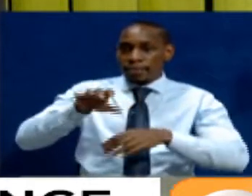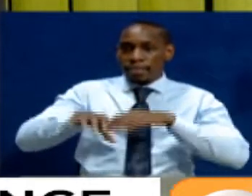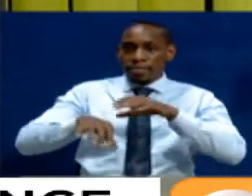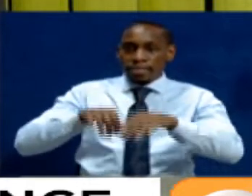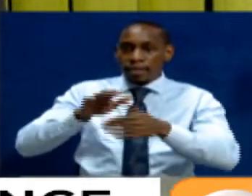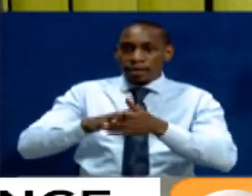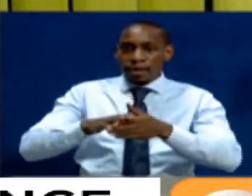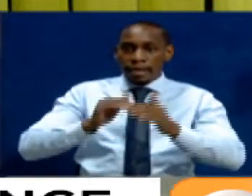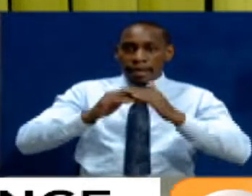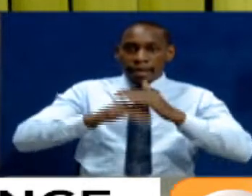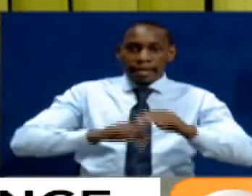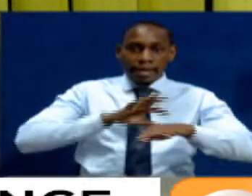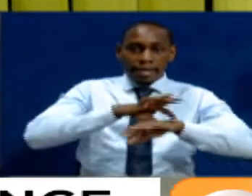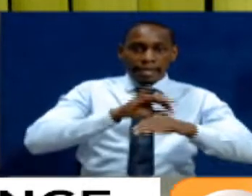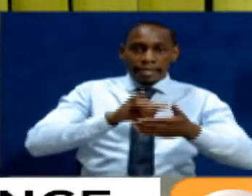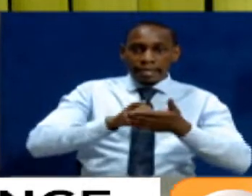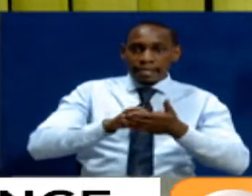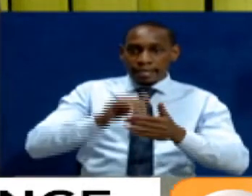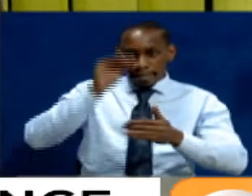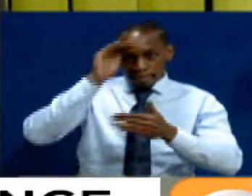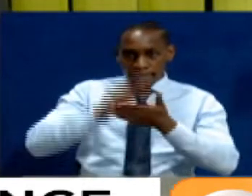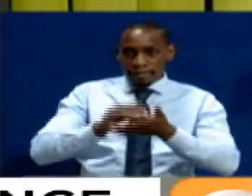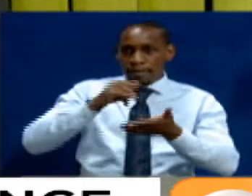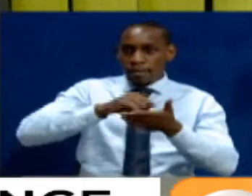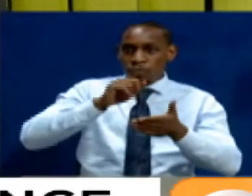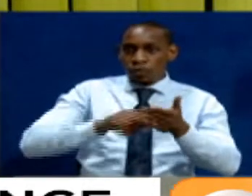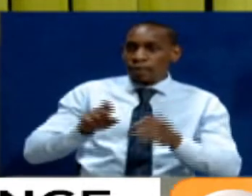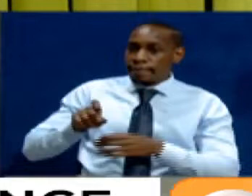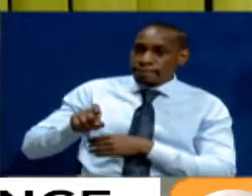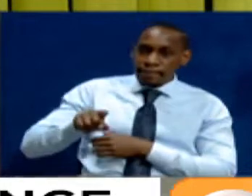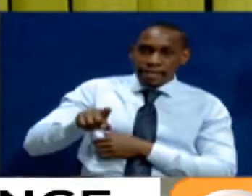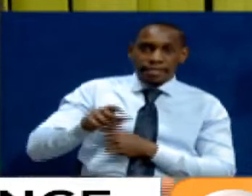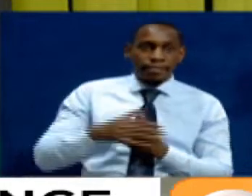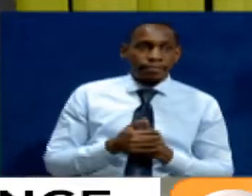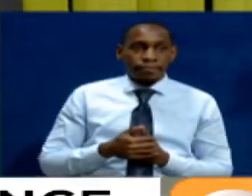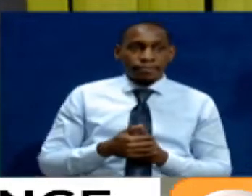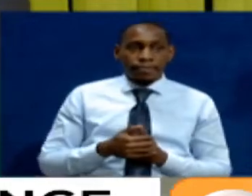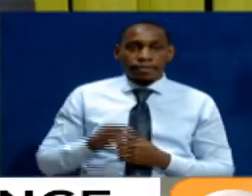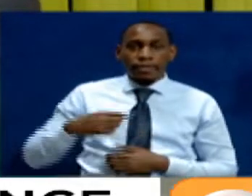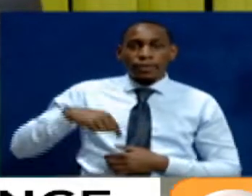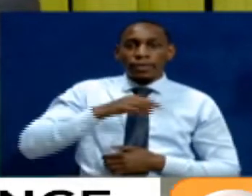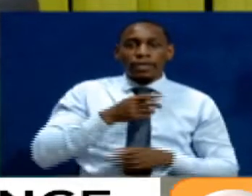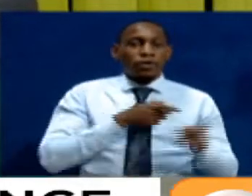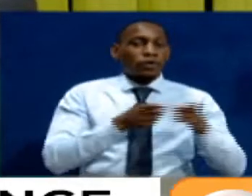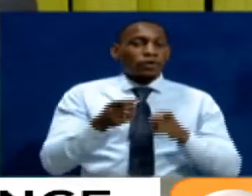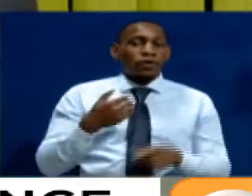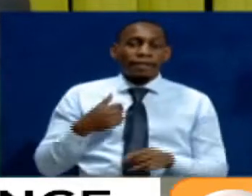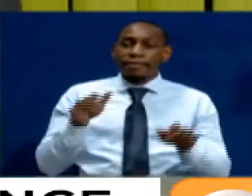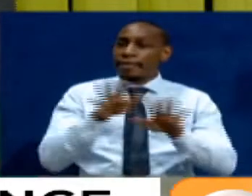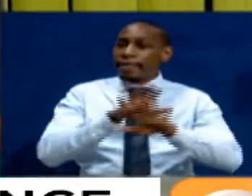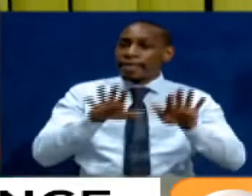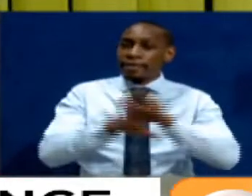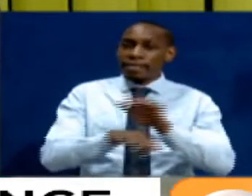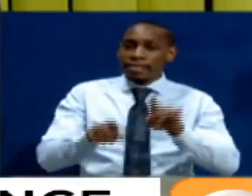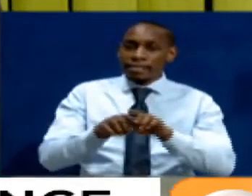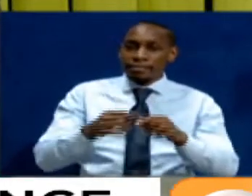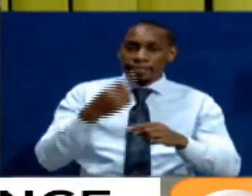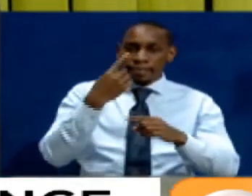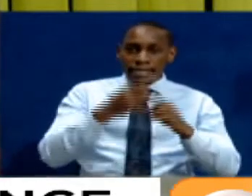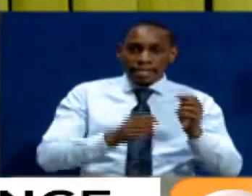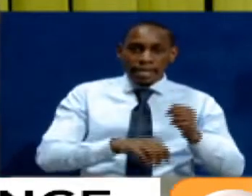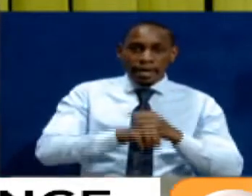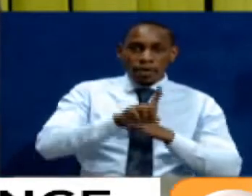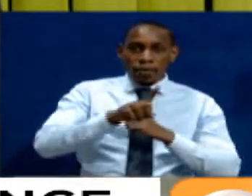creepeth under the earth, which I believe includes viruses. So we have dominion over all these things. And even in